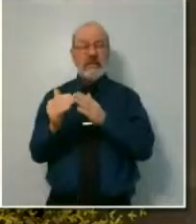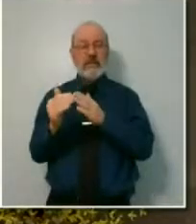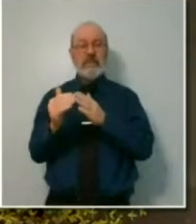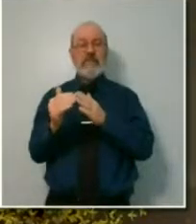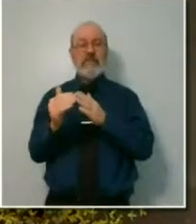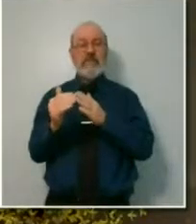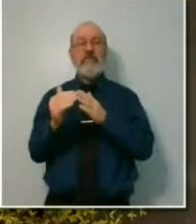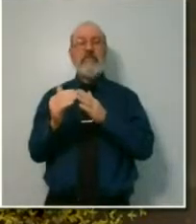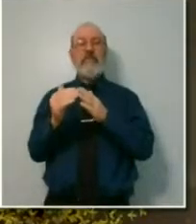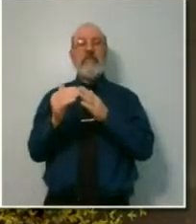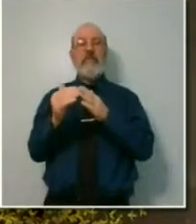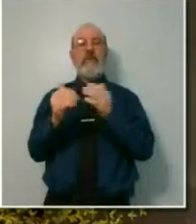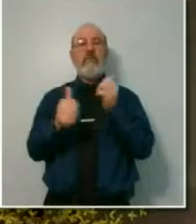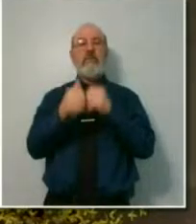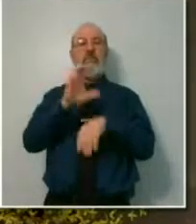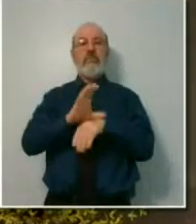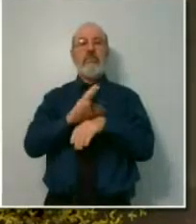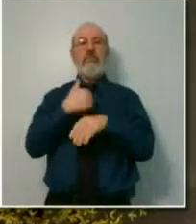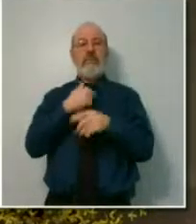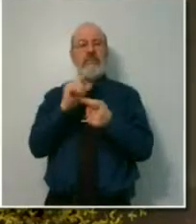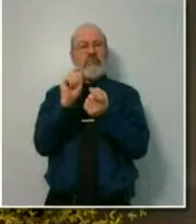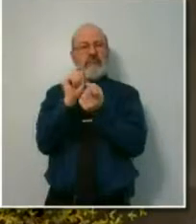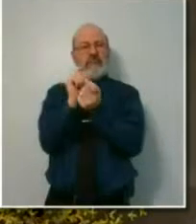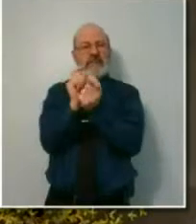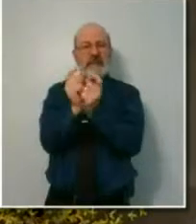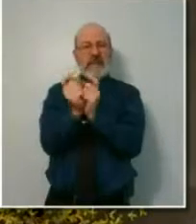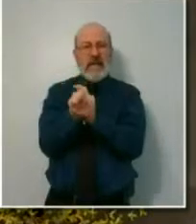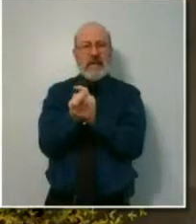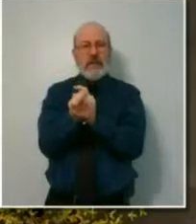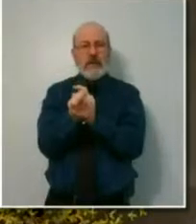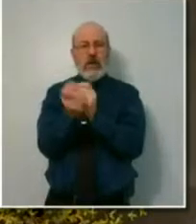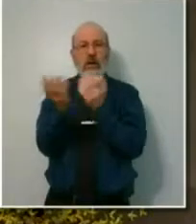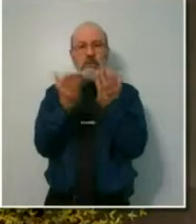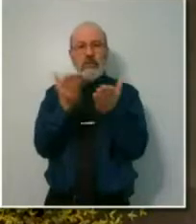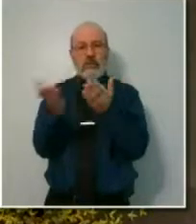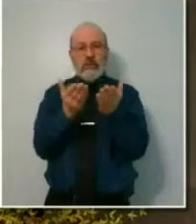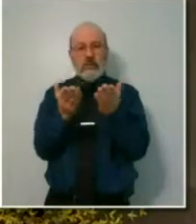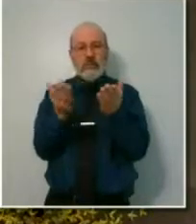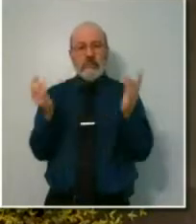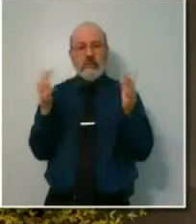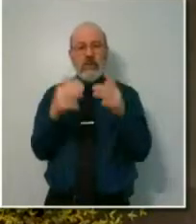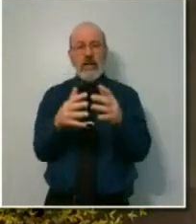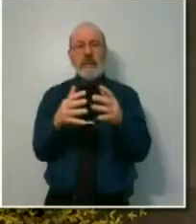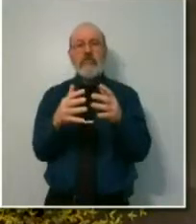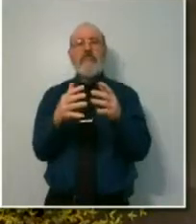So like most churches, we've had to adjust our services, our gatherings.